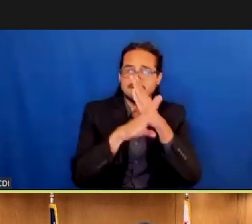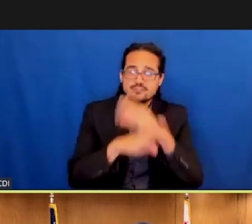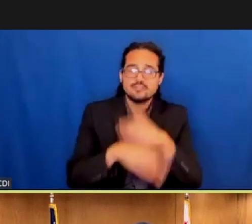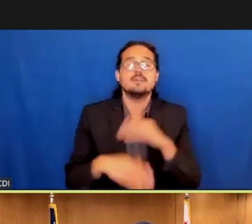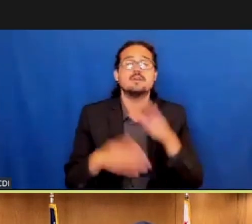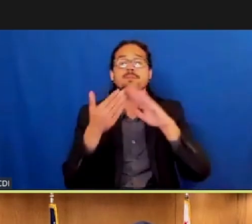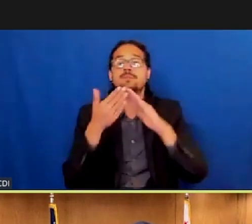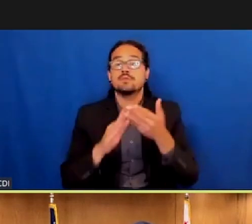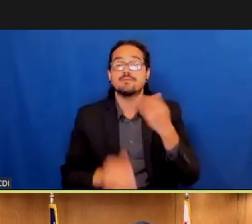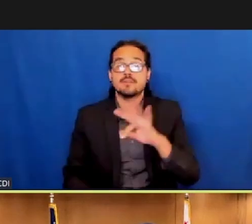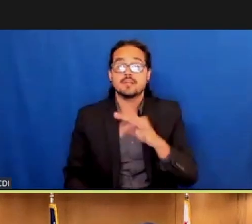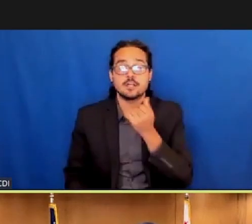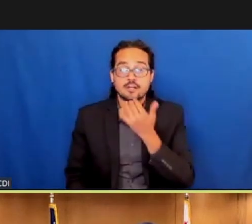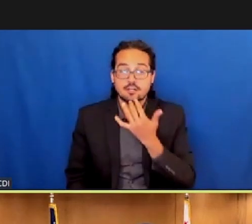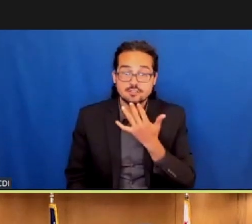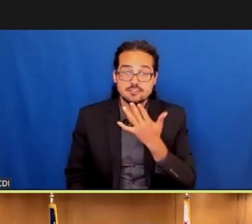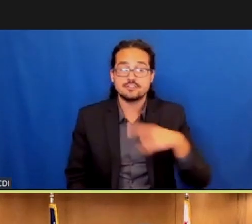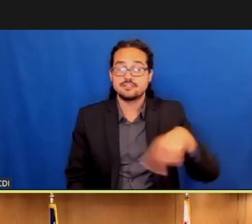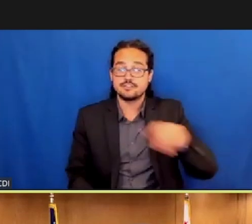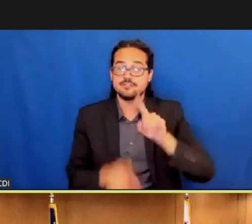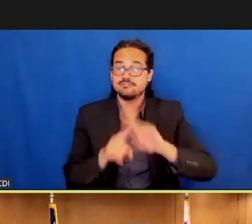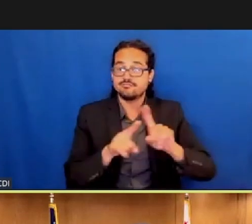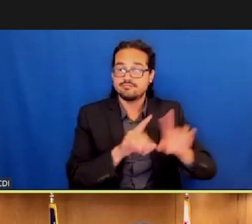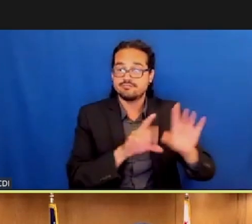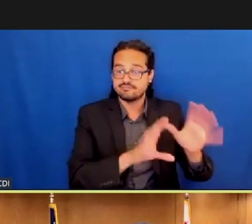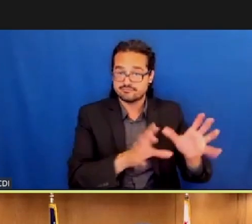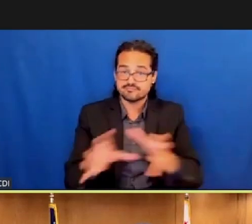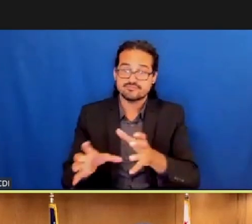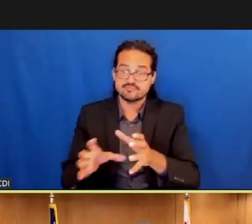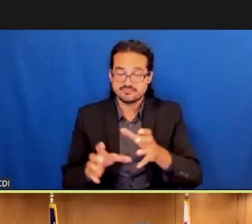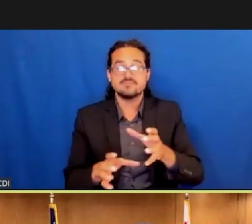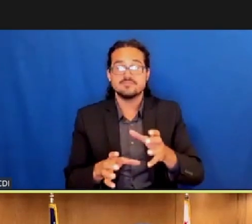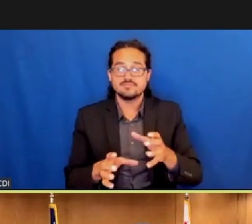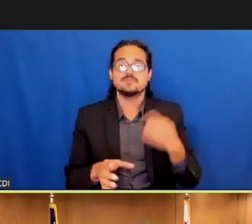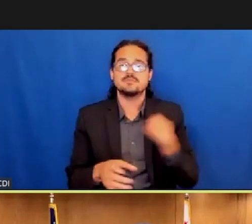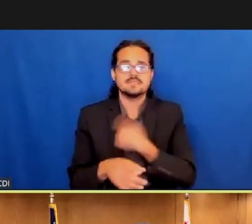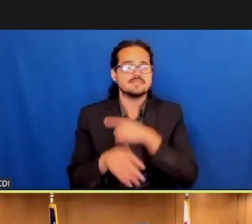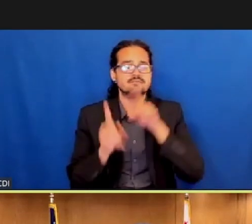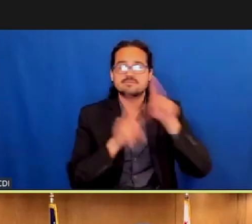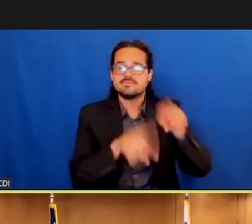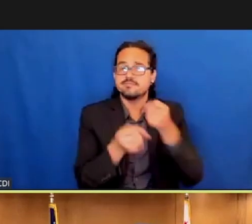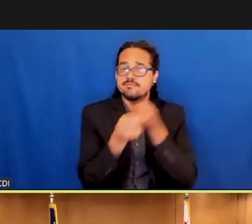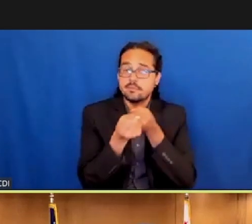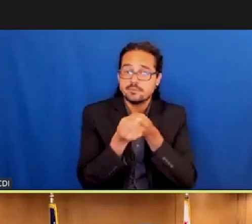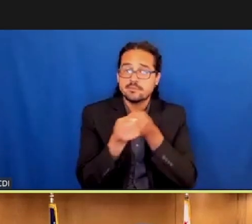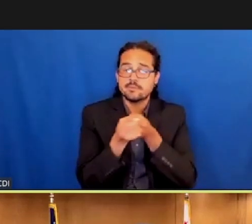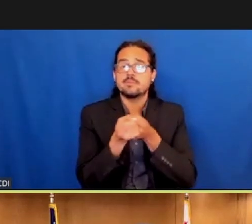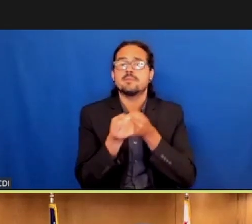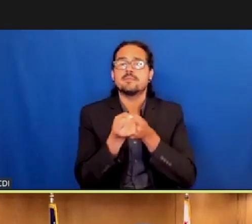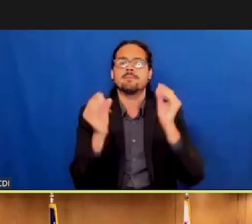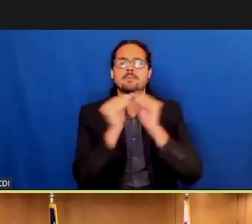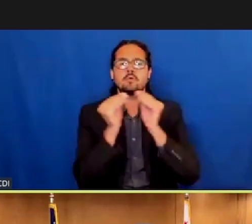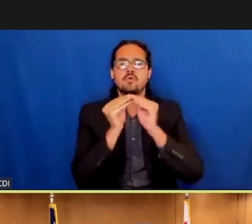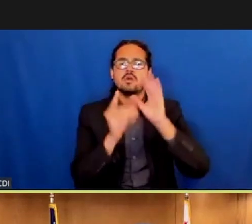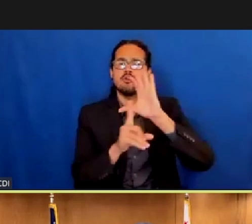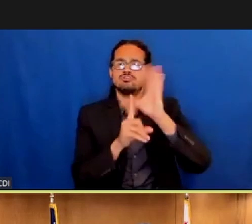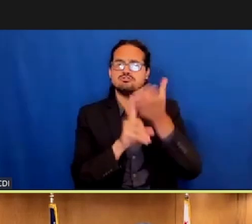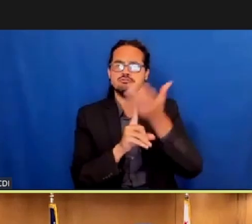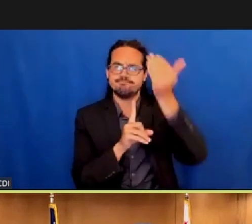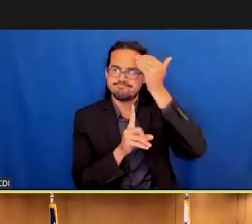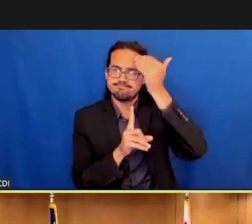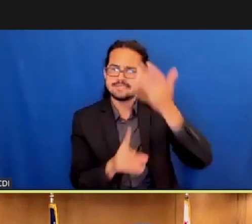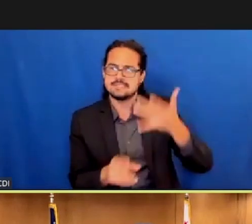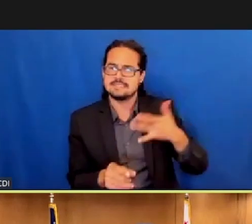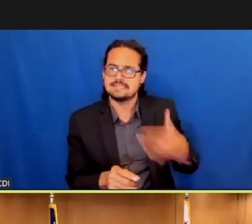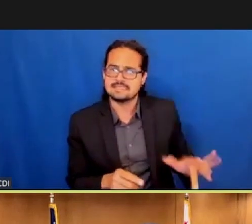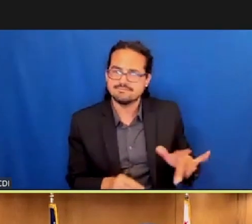them services in a culturally sensitive way was something that we learned that lesson with the pandemic outreach, and it really worked